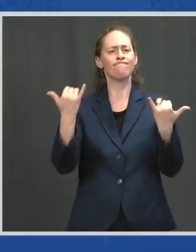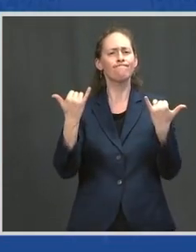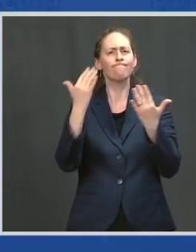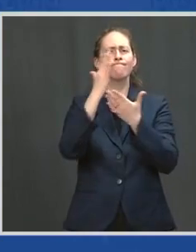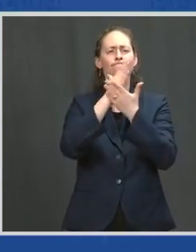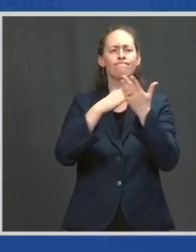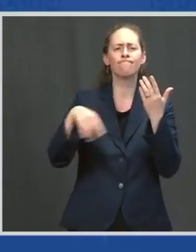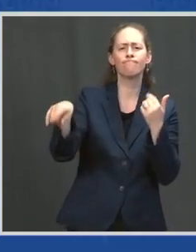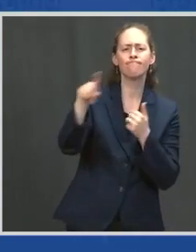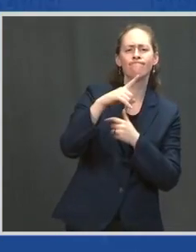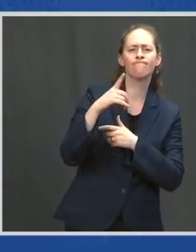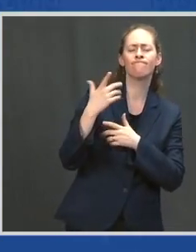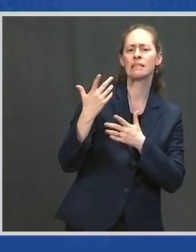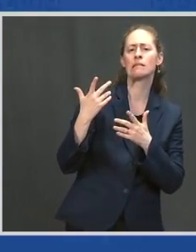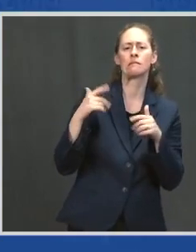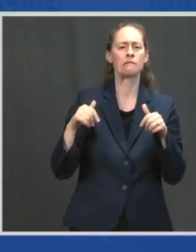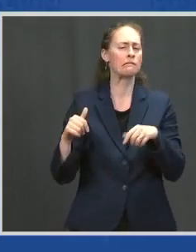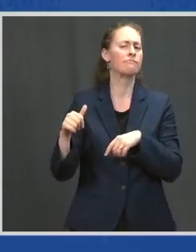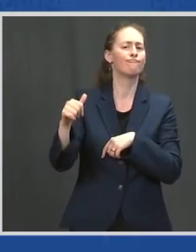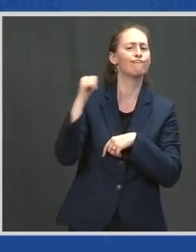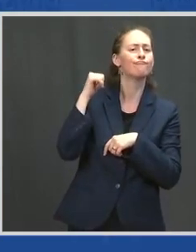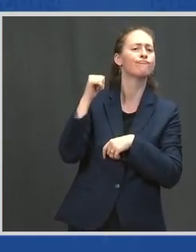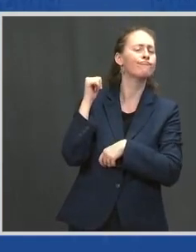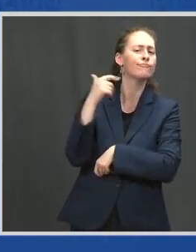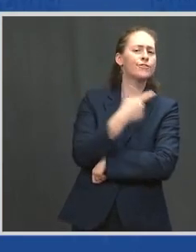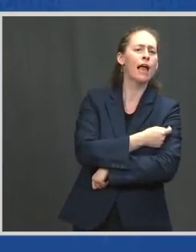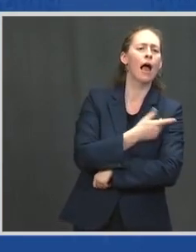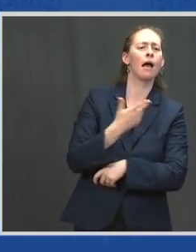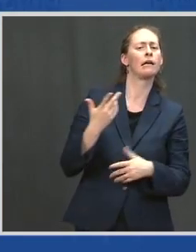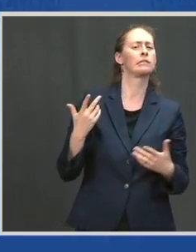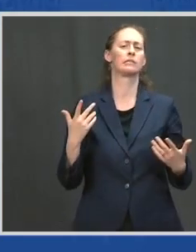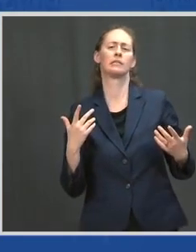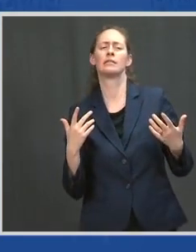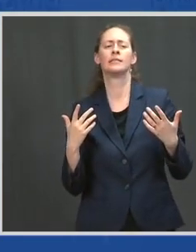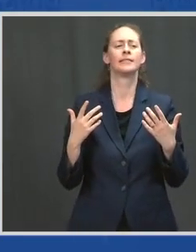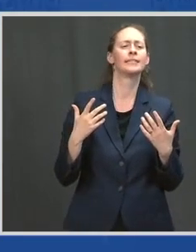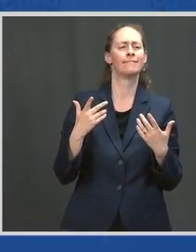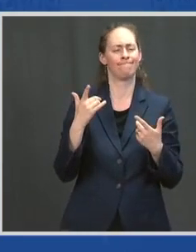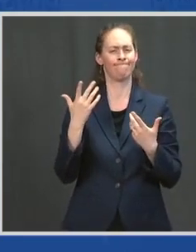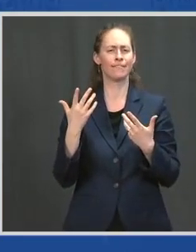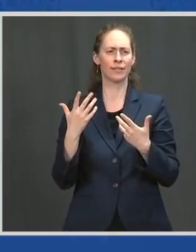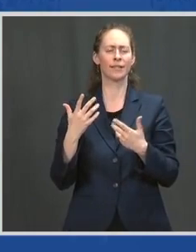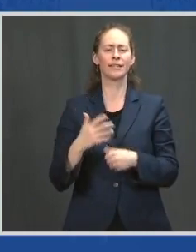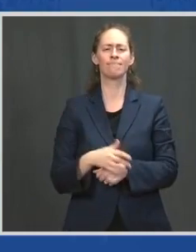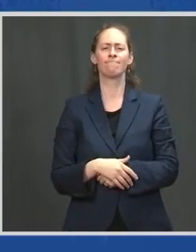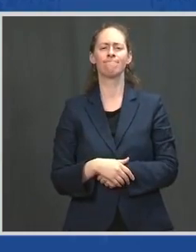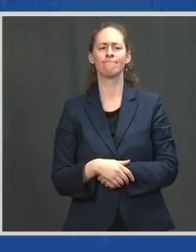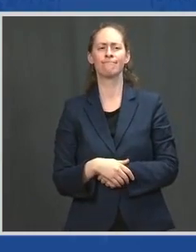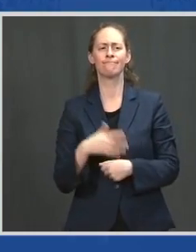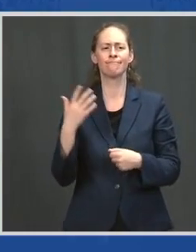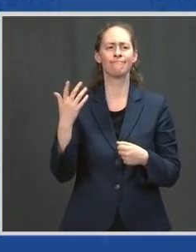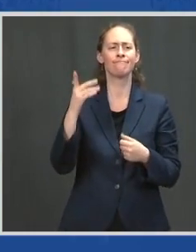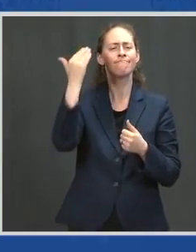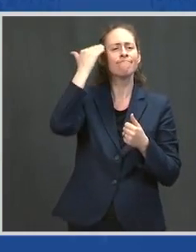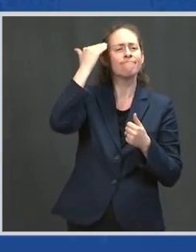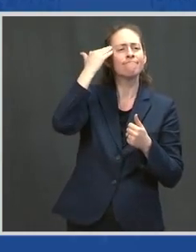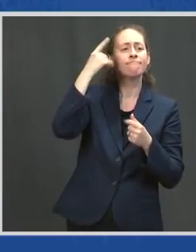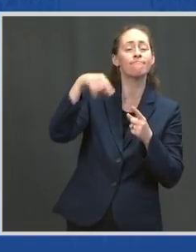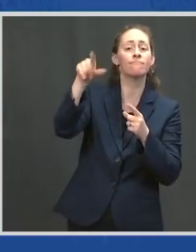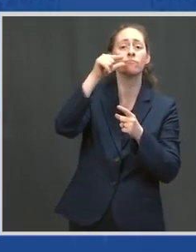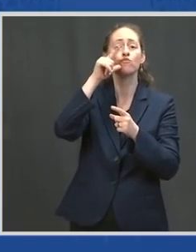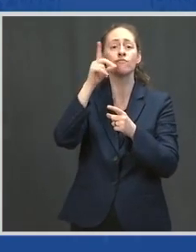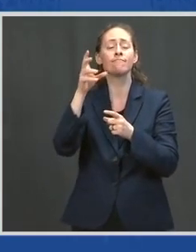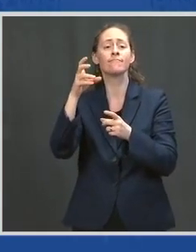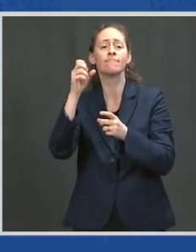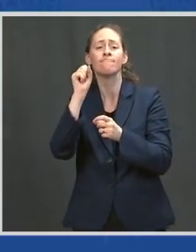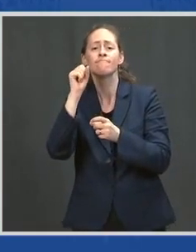involved. Look at what that was. We were told that was most likely to be among people over 65 years of age. But now, people